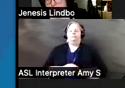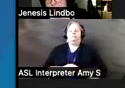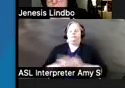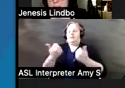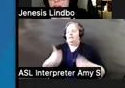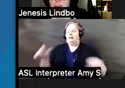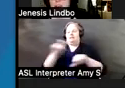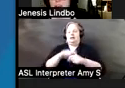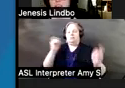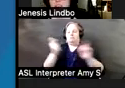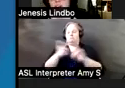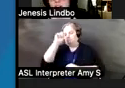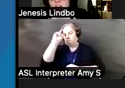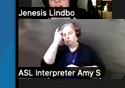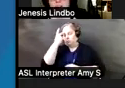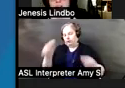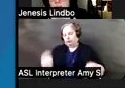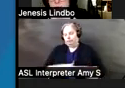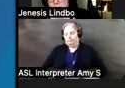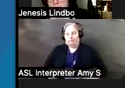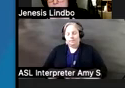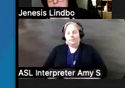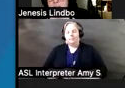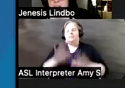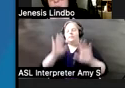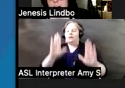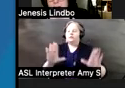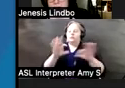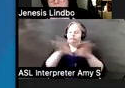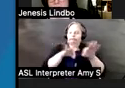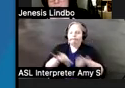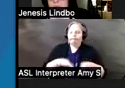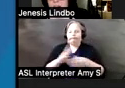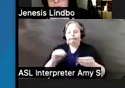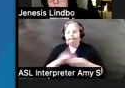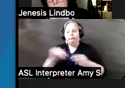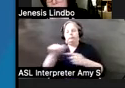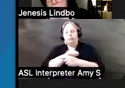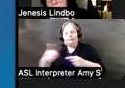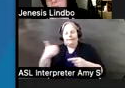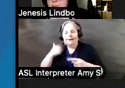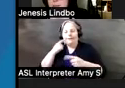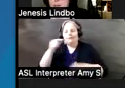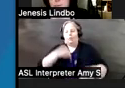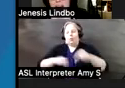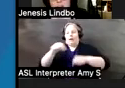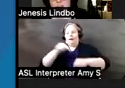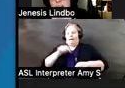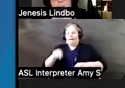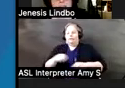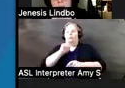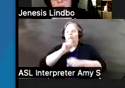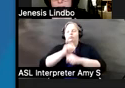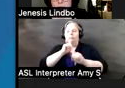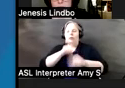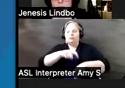time. There are excellent tutorials. There are practice areas if you have to go back. Reaction time